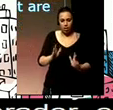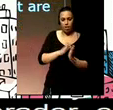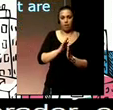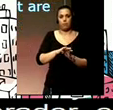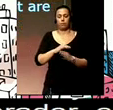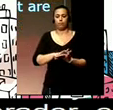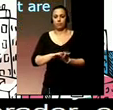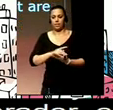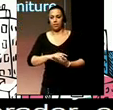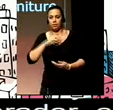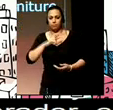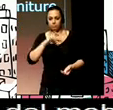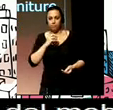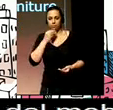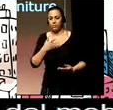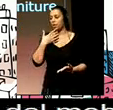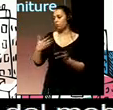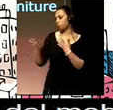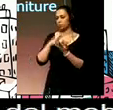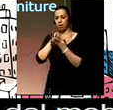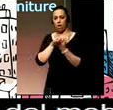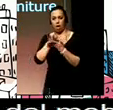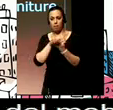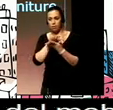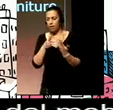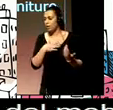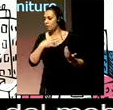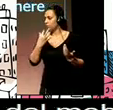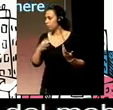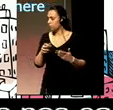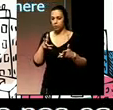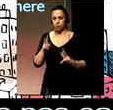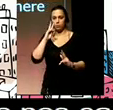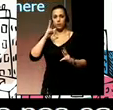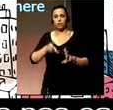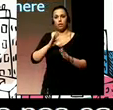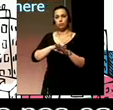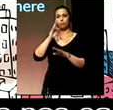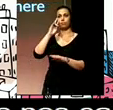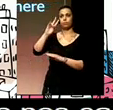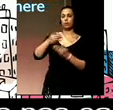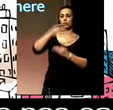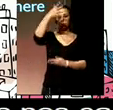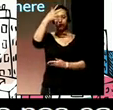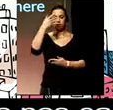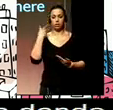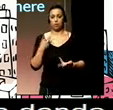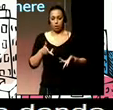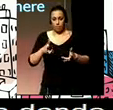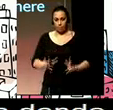we can have a rest after a long route, where we can contemplate a facade.